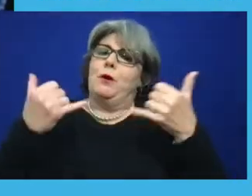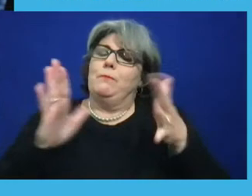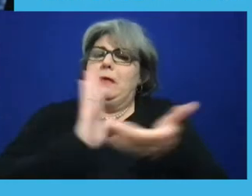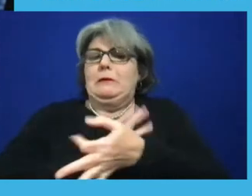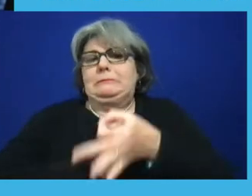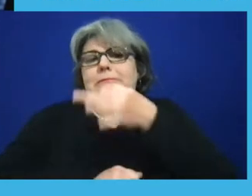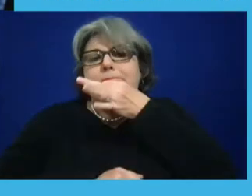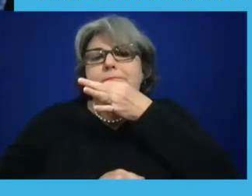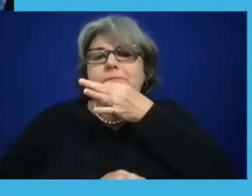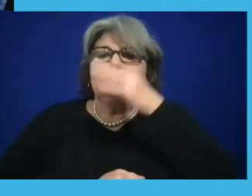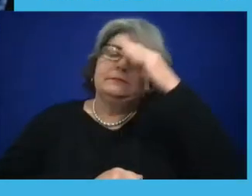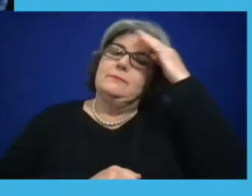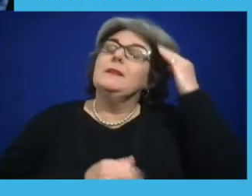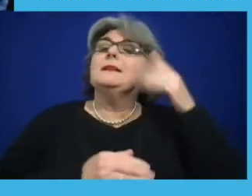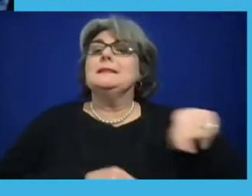Walker was a heck of a football player.